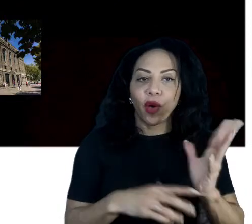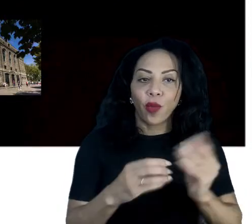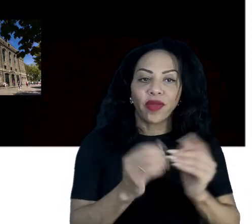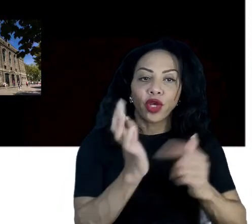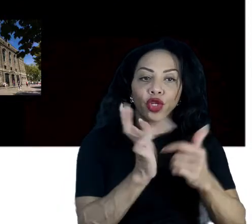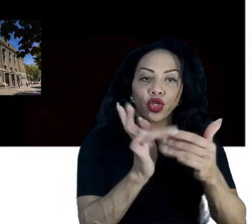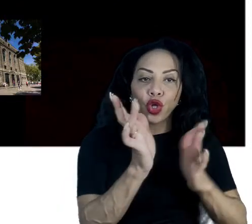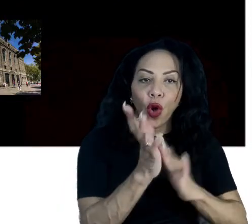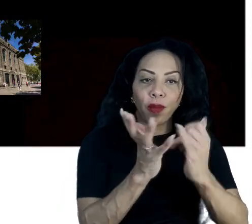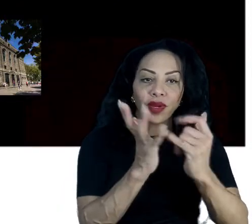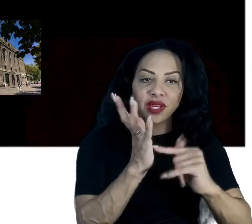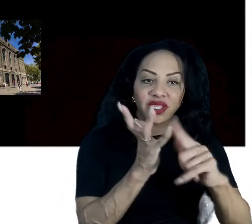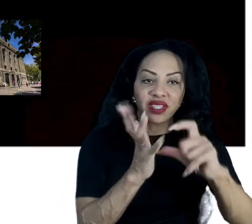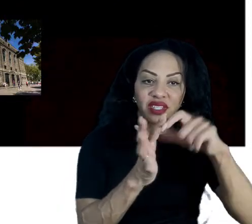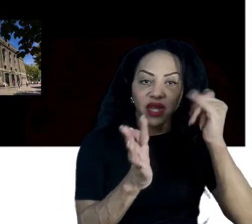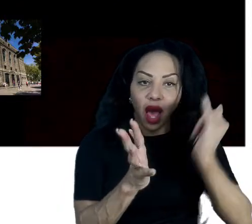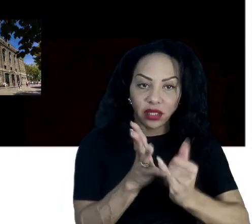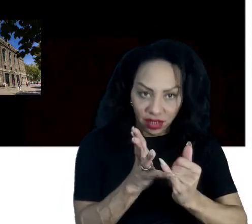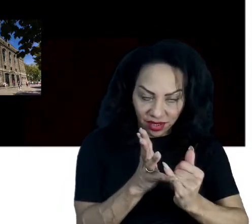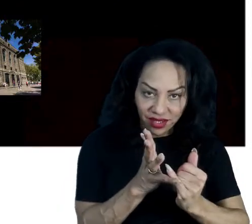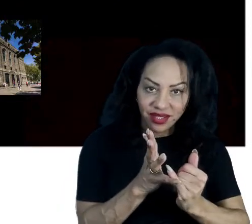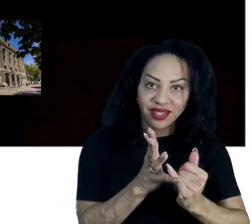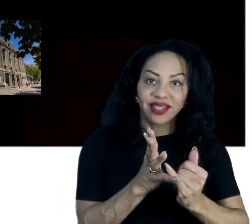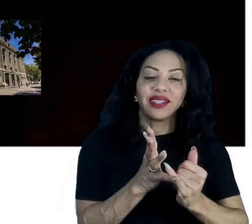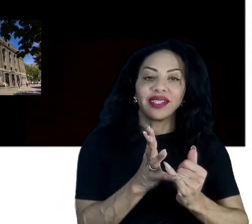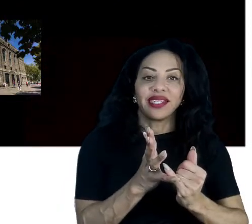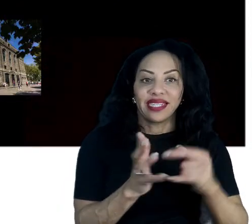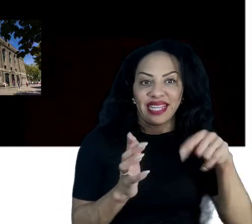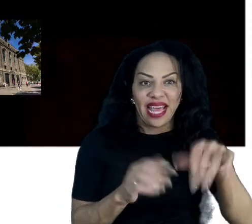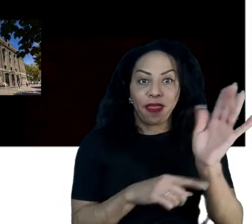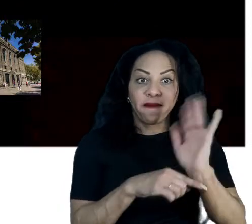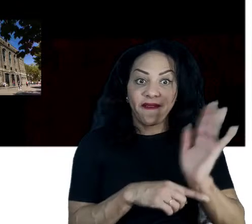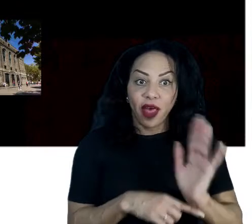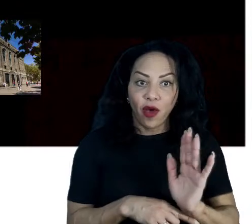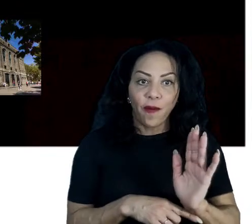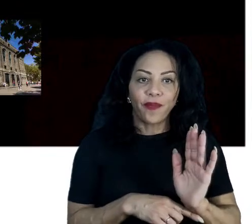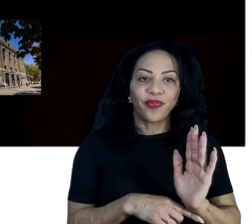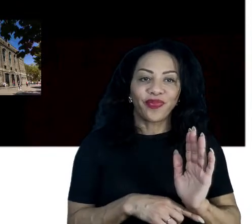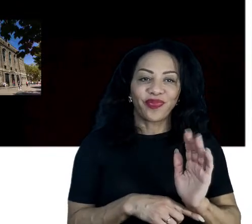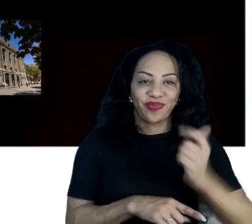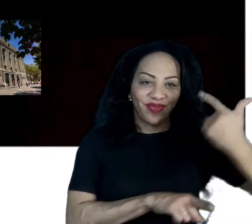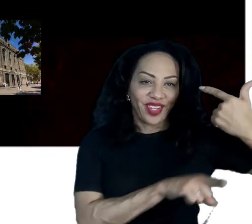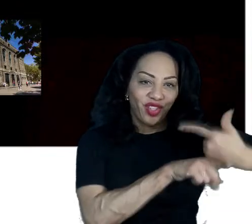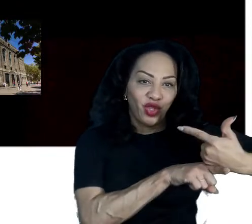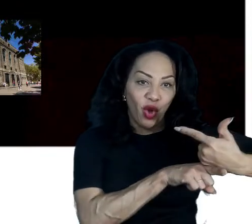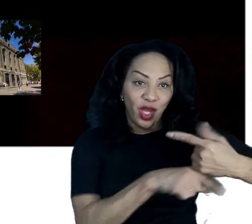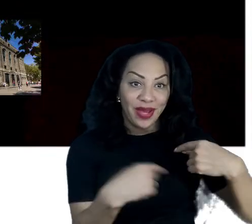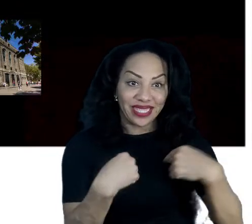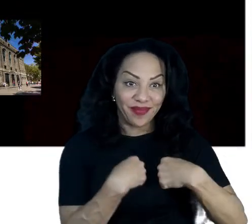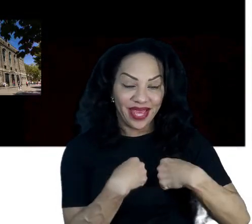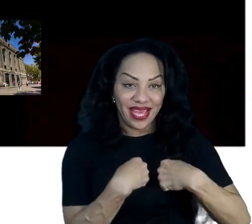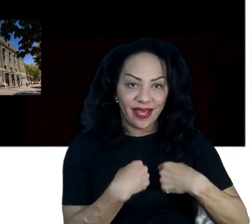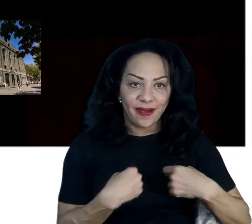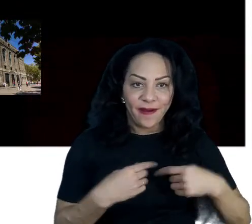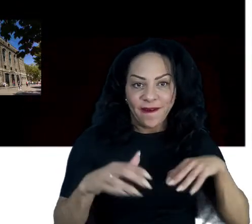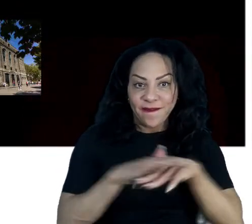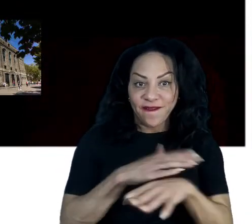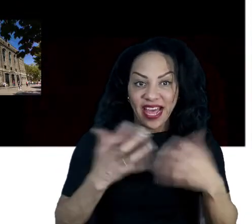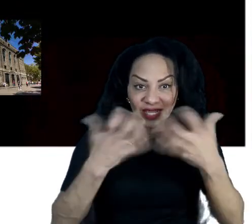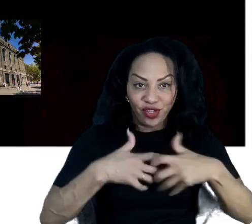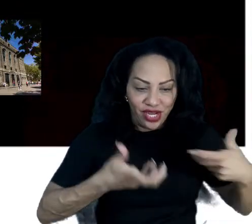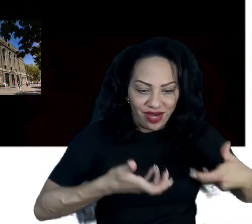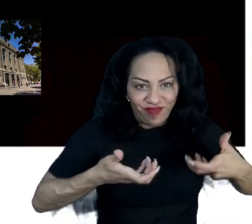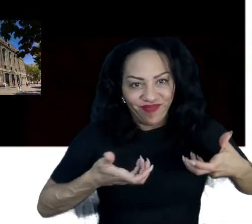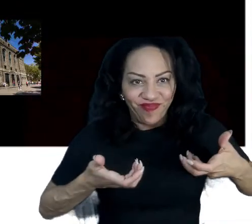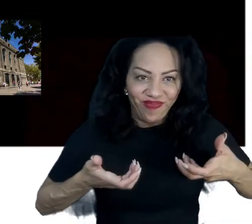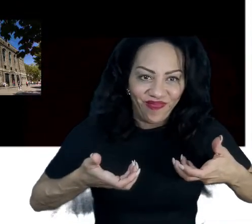in the film, it documents me returning to Arnolfini with my fax machines. I go to where the